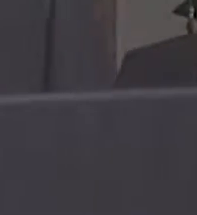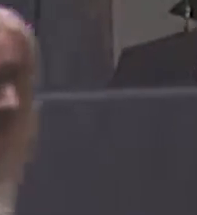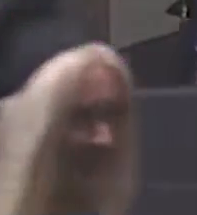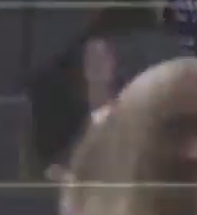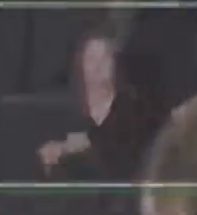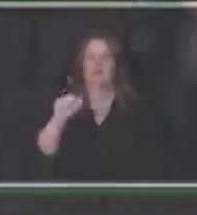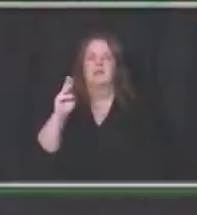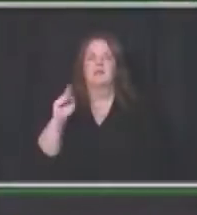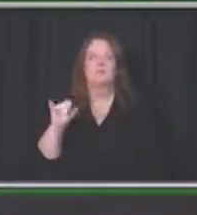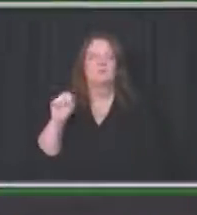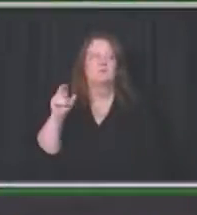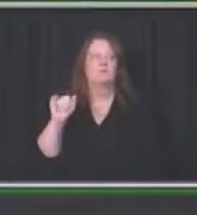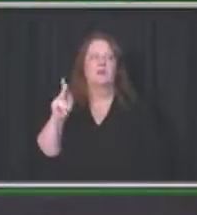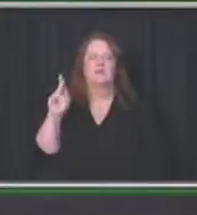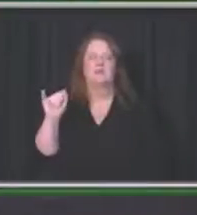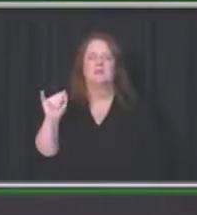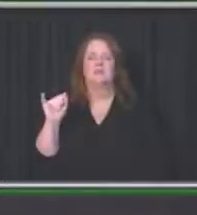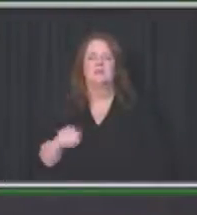Amy Siraki.